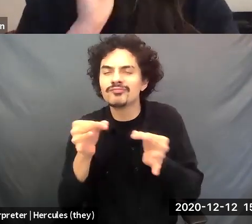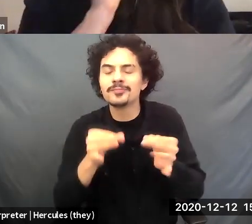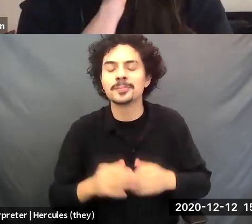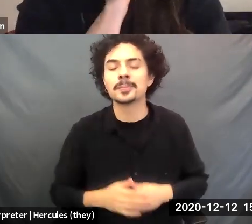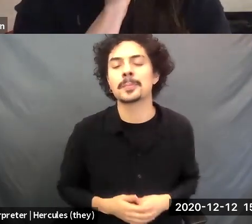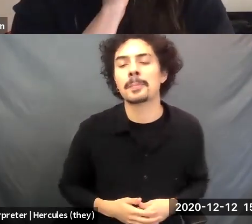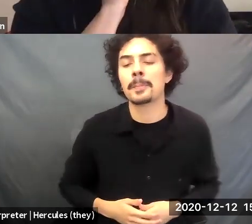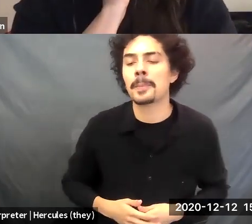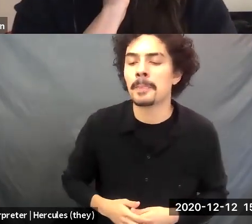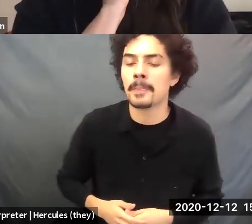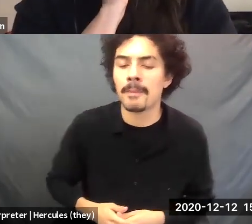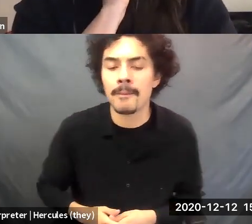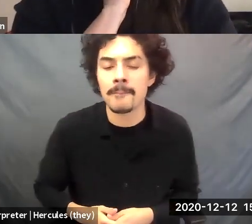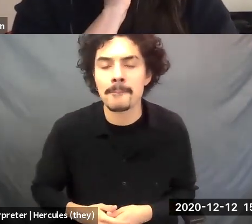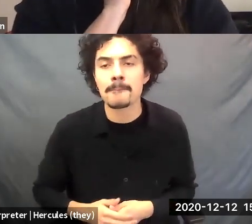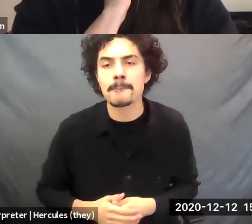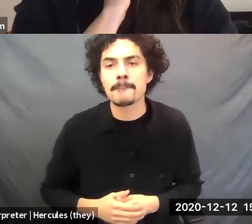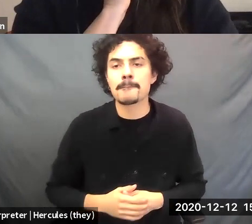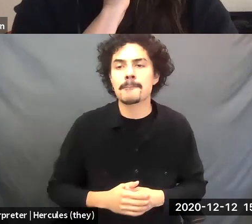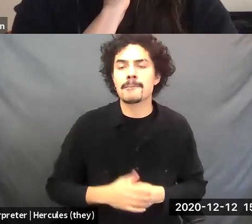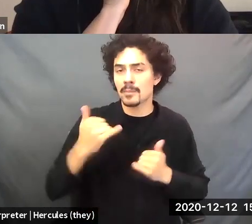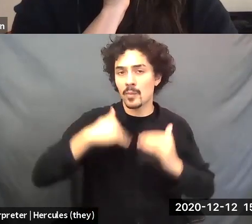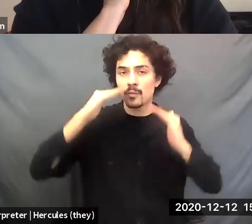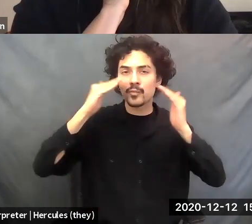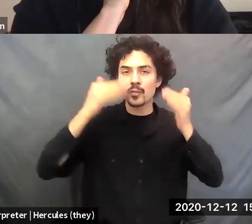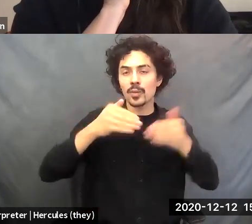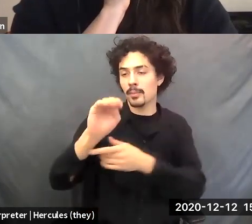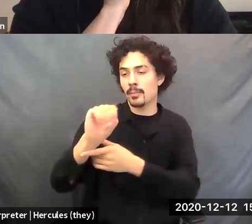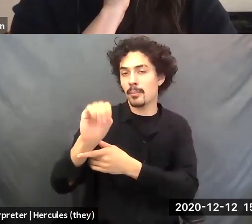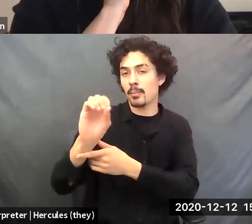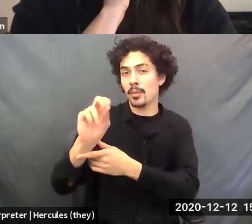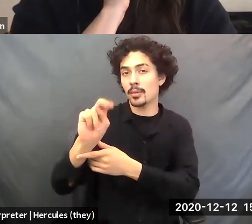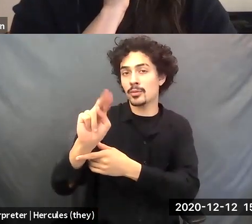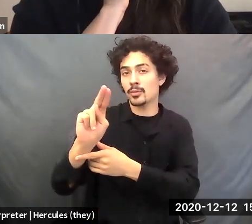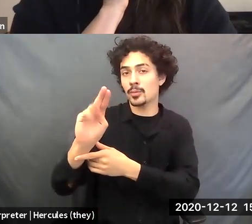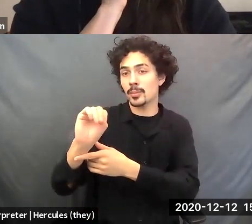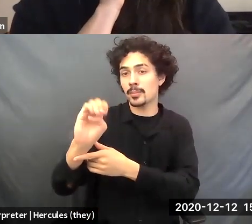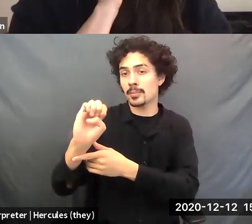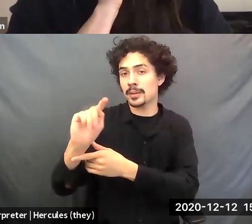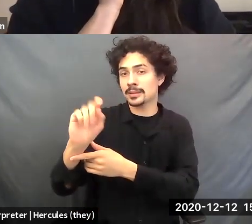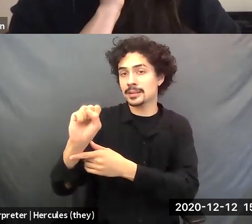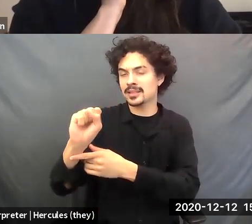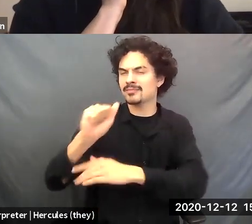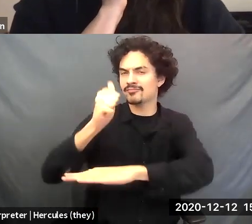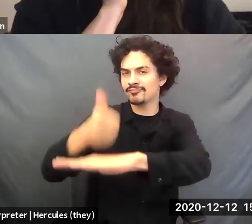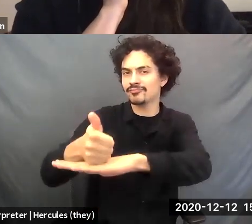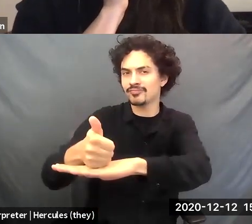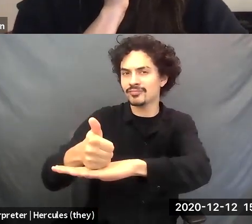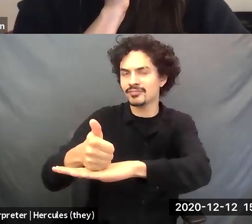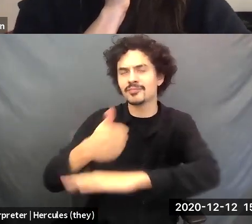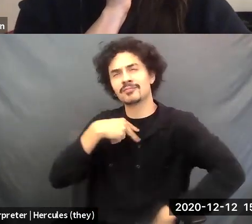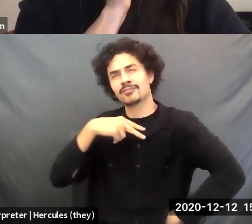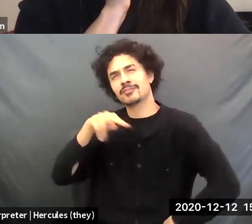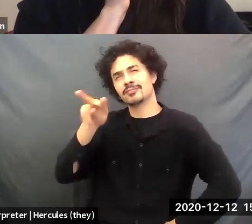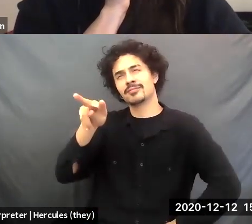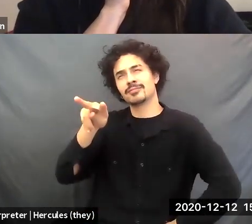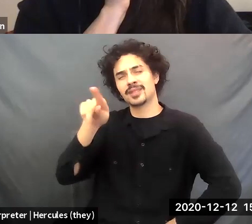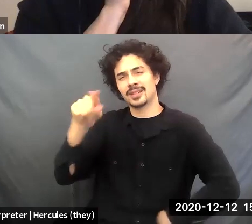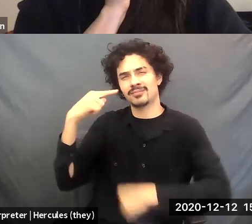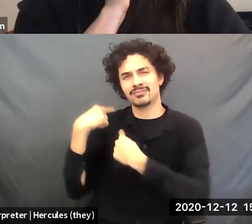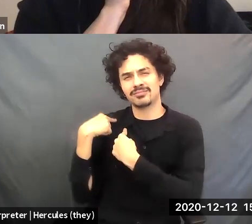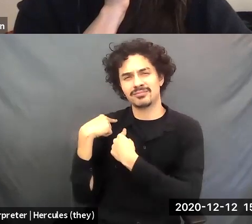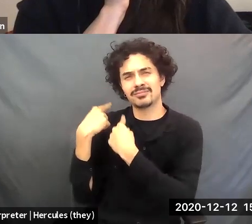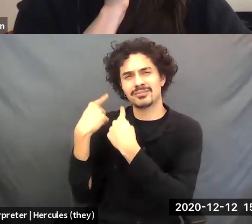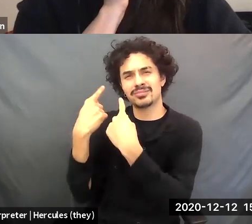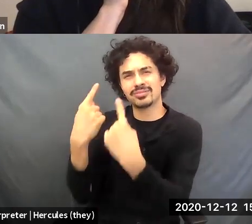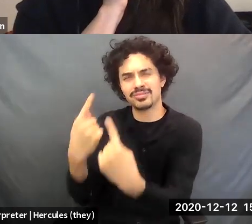is, in focusing on these monuments as cracked, we wanted to kind of point to the fact that they've always been cracked, they're not